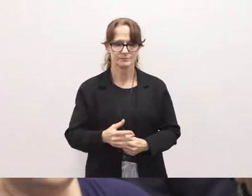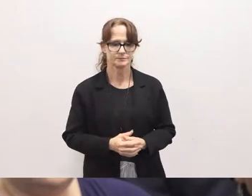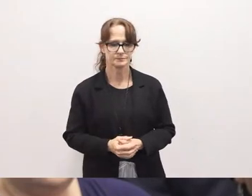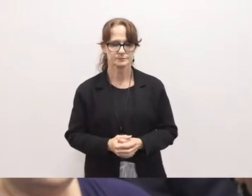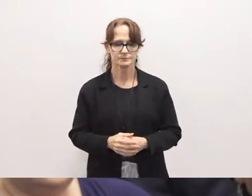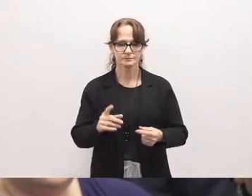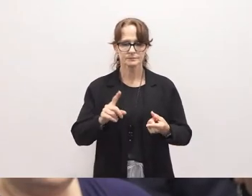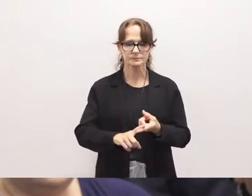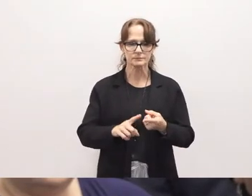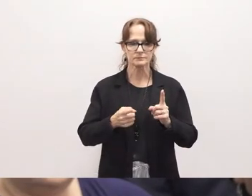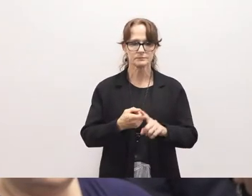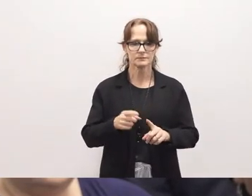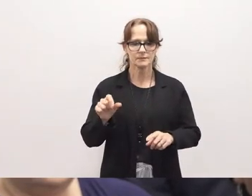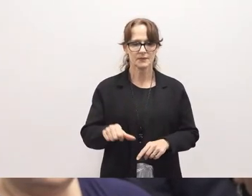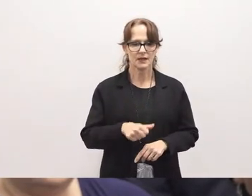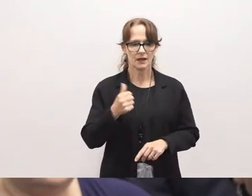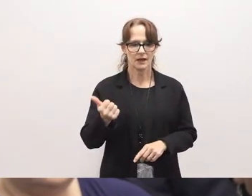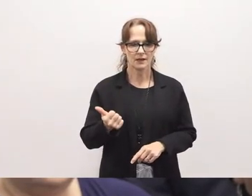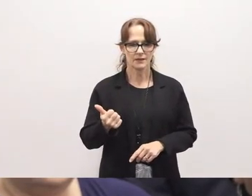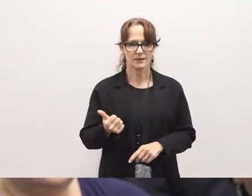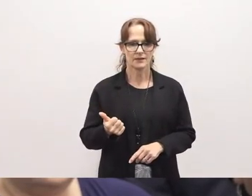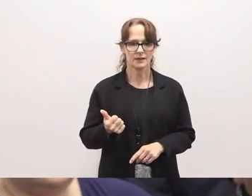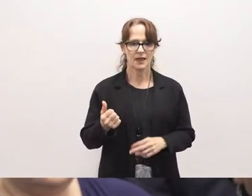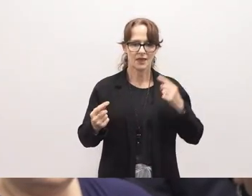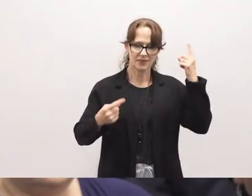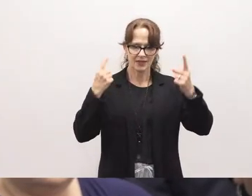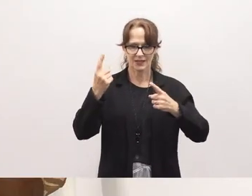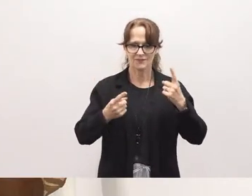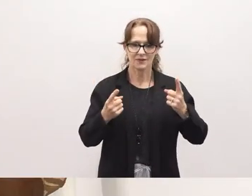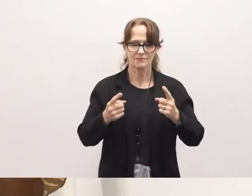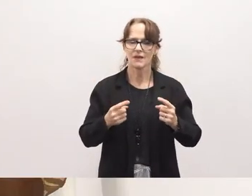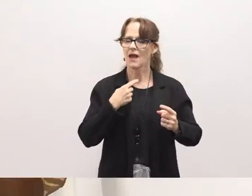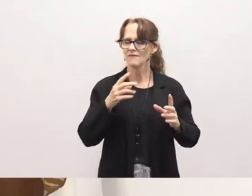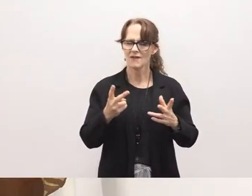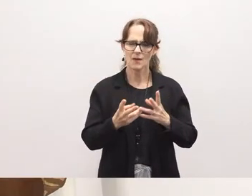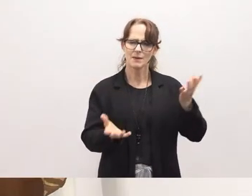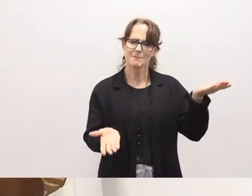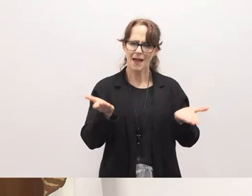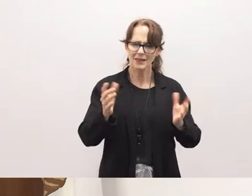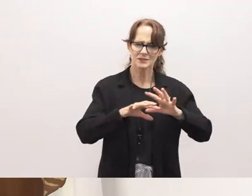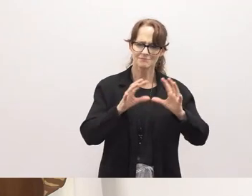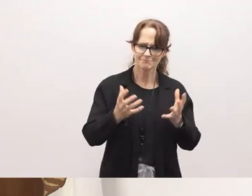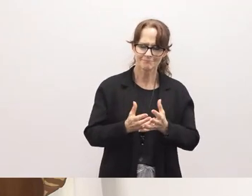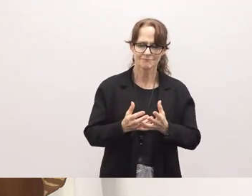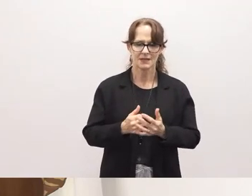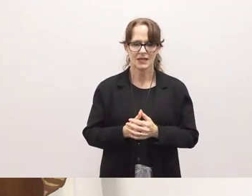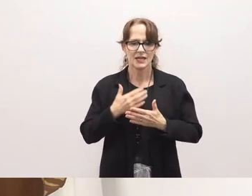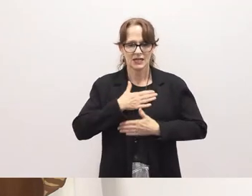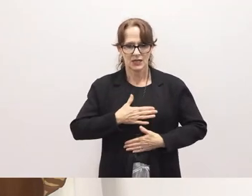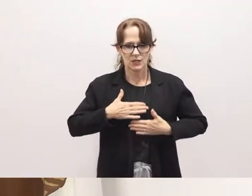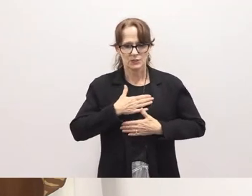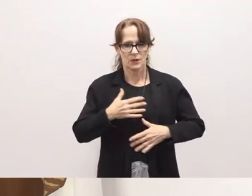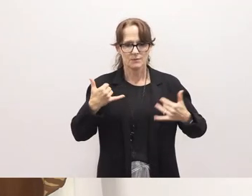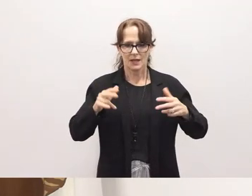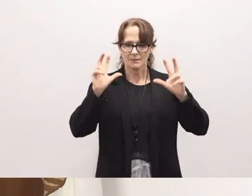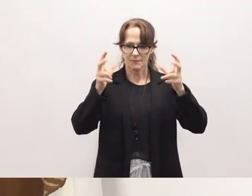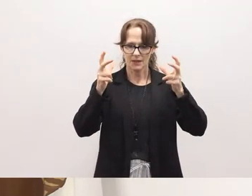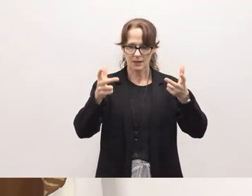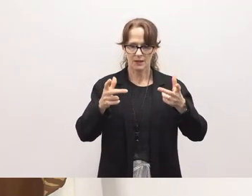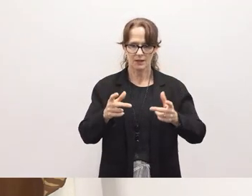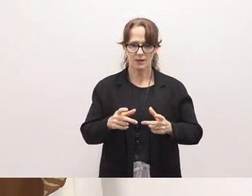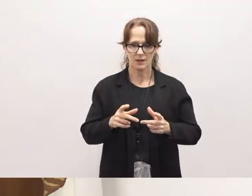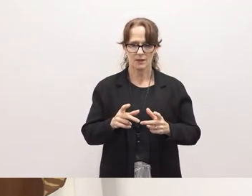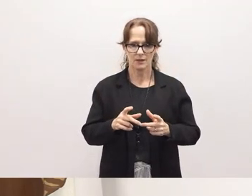His friends and others consider him well-rounded, humorous, charismatic, and empathetic. He enjoys playing basketball and